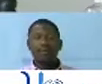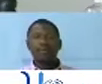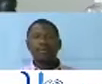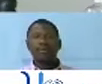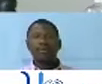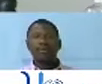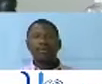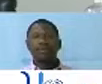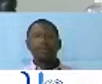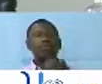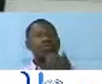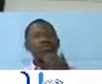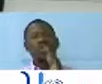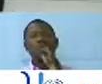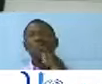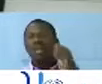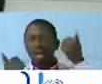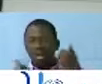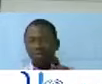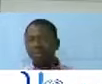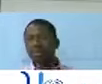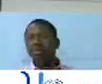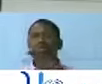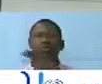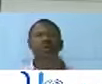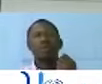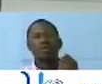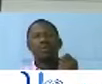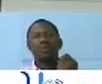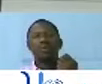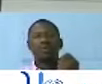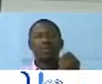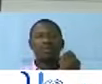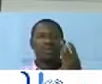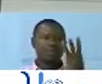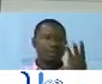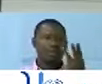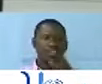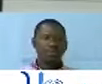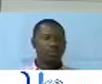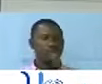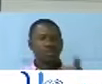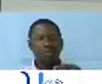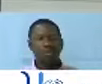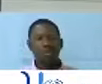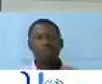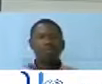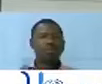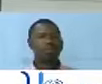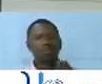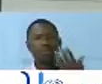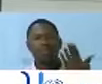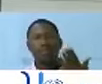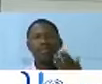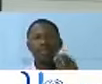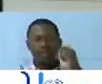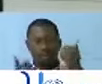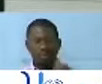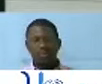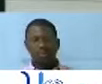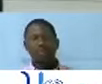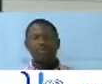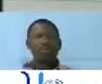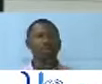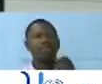it's 2003, not 2005. Li atum 2003 and do 2005. So there was a